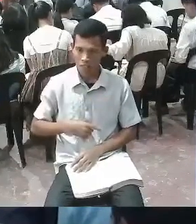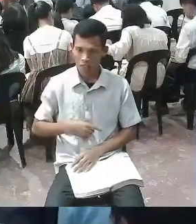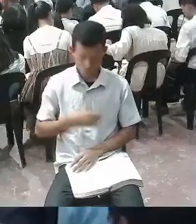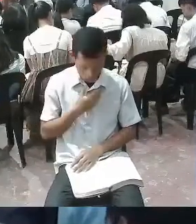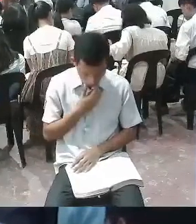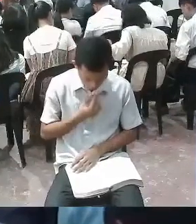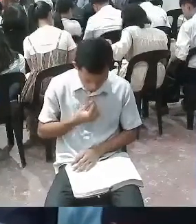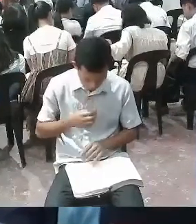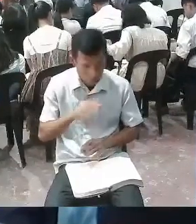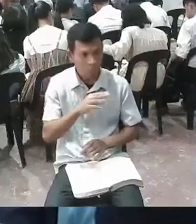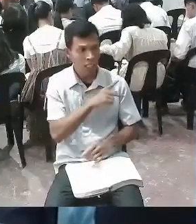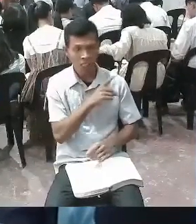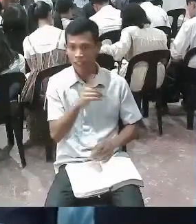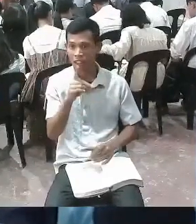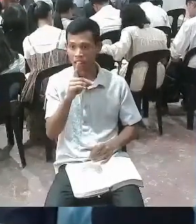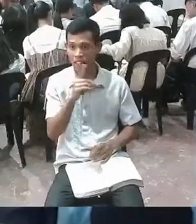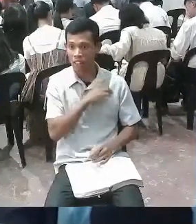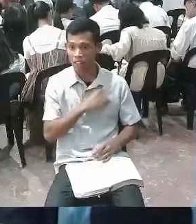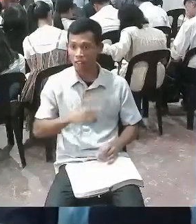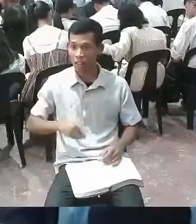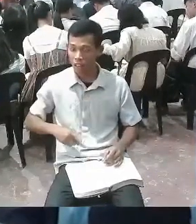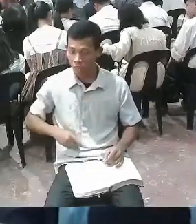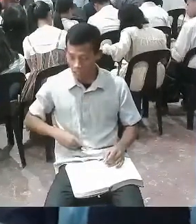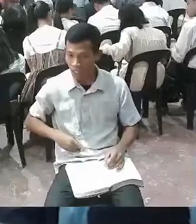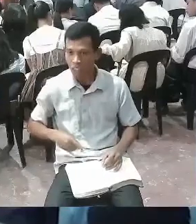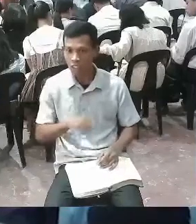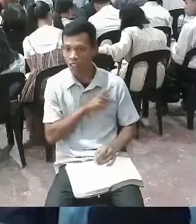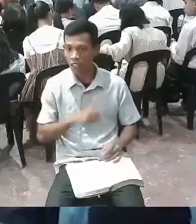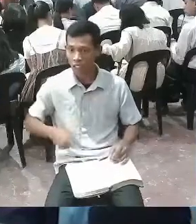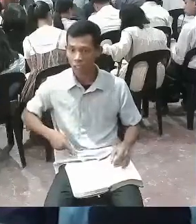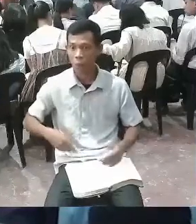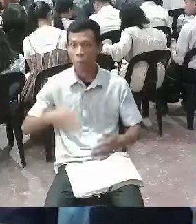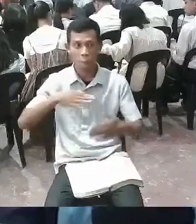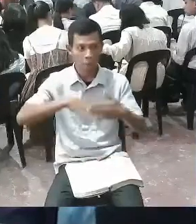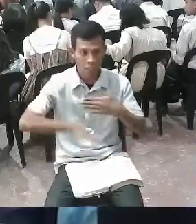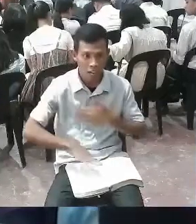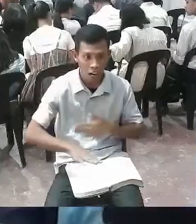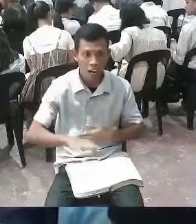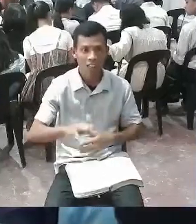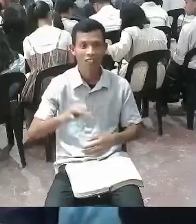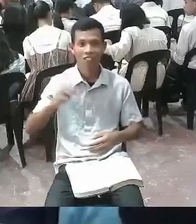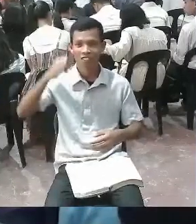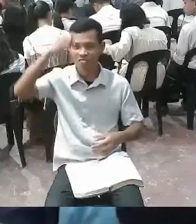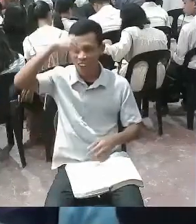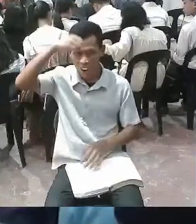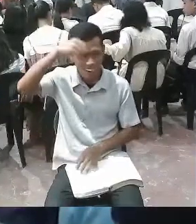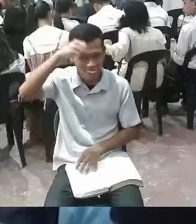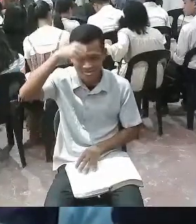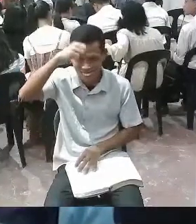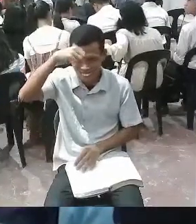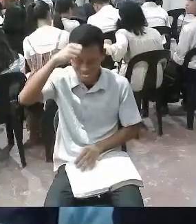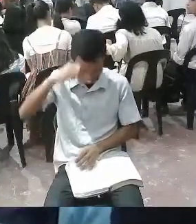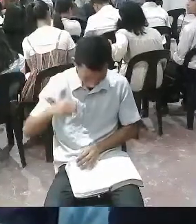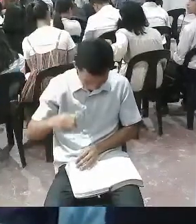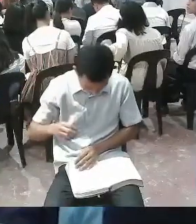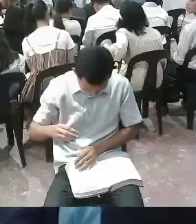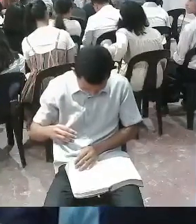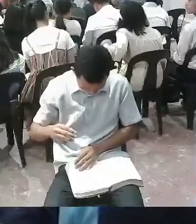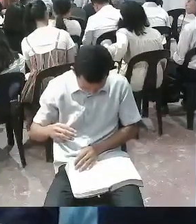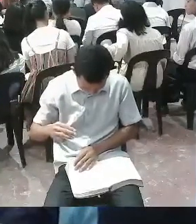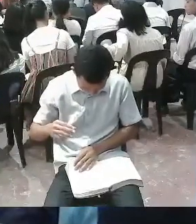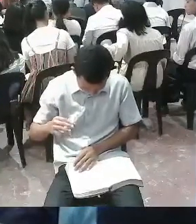And David the king begat Solomon of